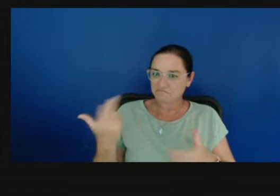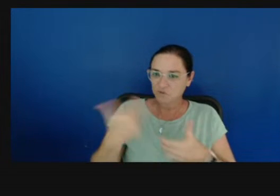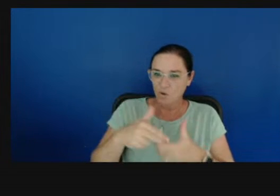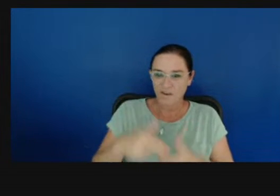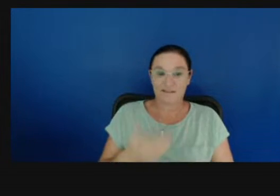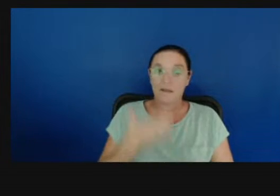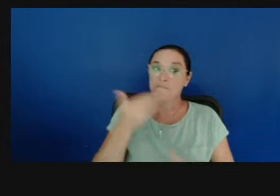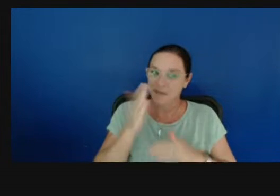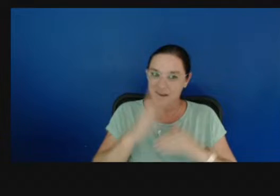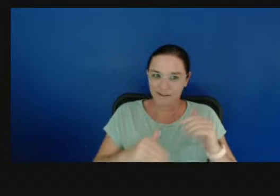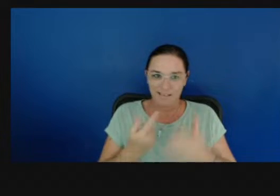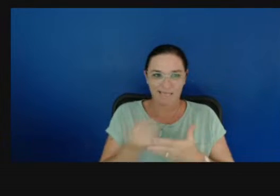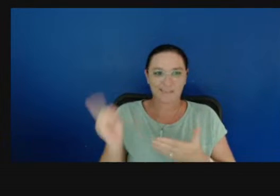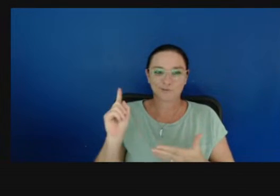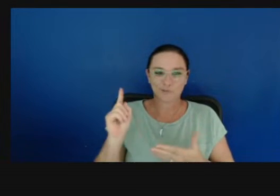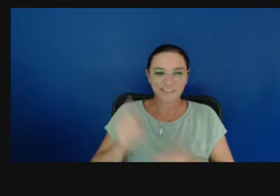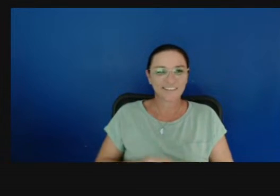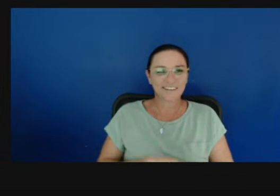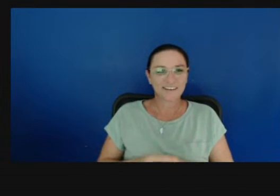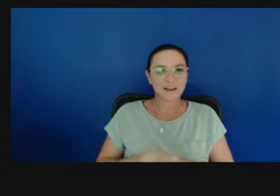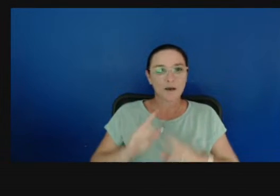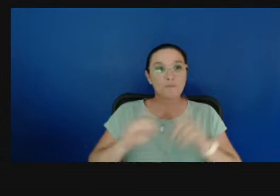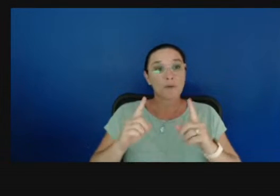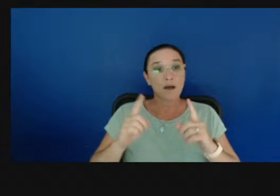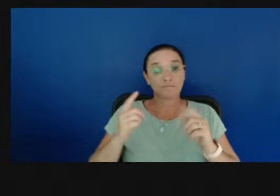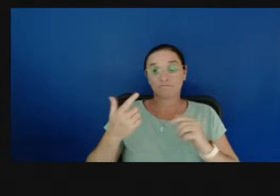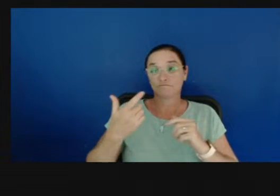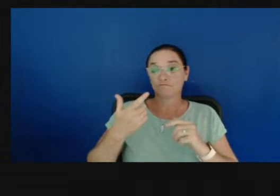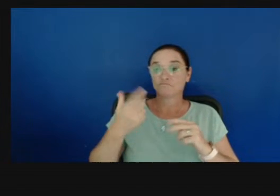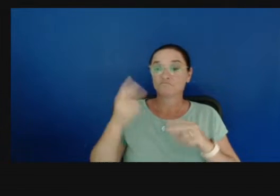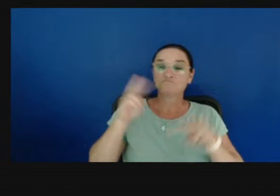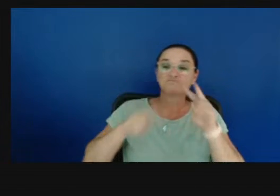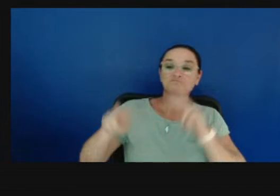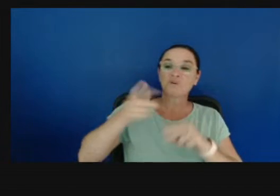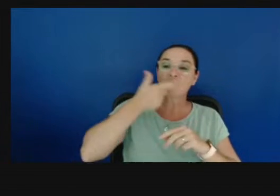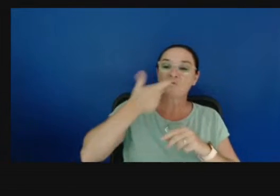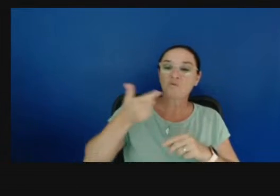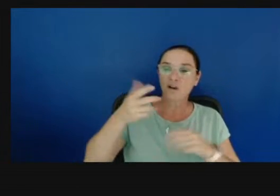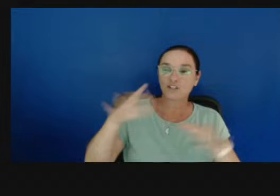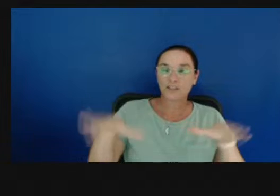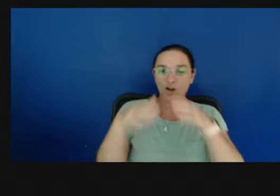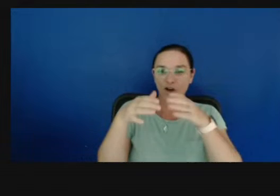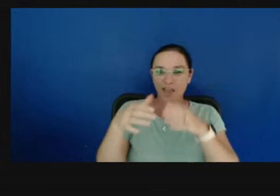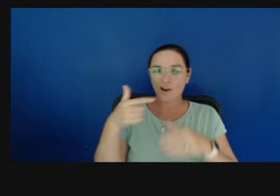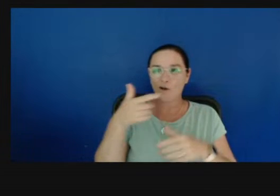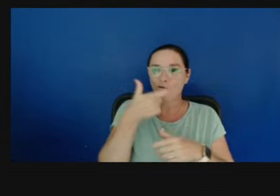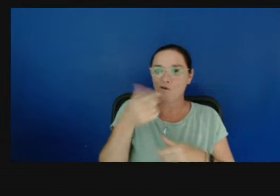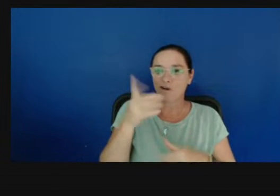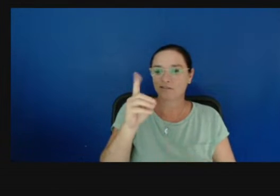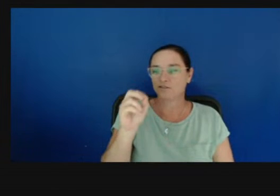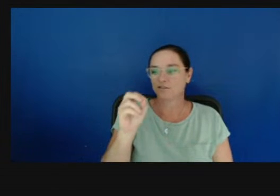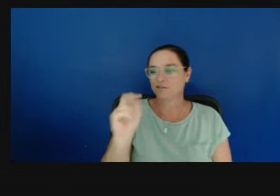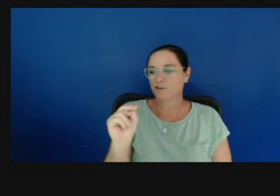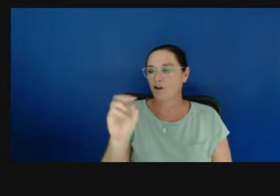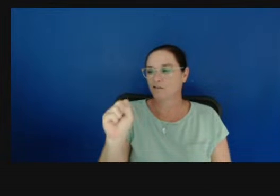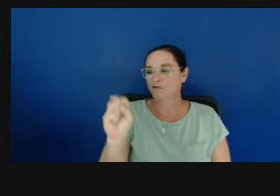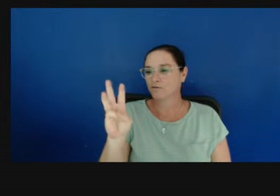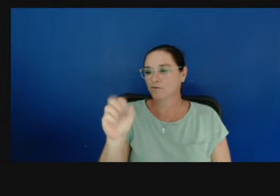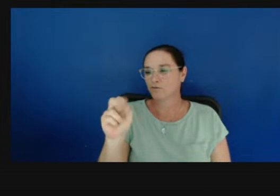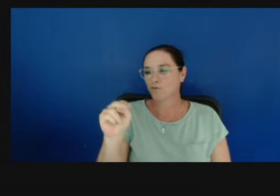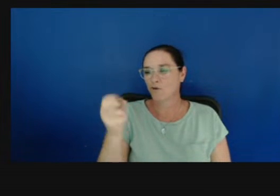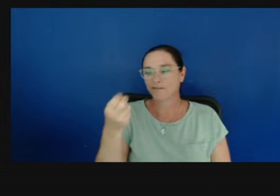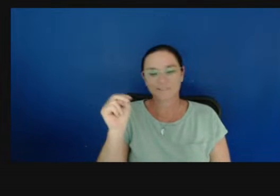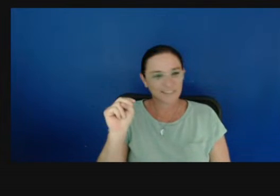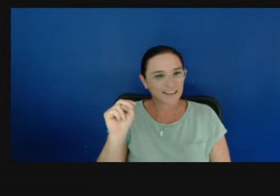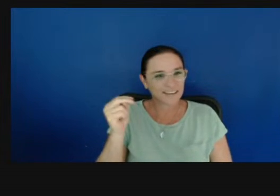week. But yeah, watching the volcano, got to watch John Swanson last night, and a whole bunch of stuff coming up,